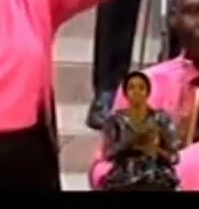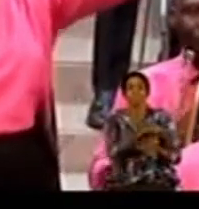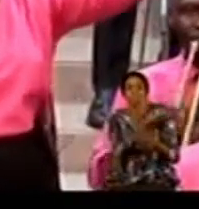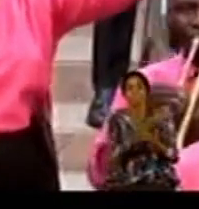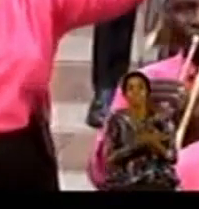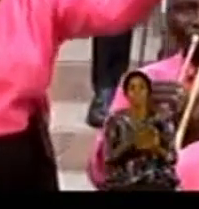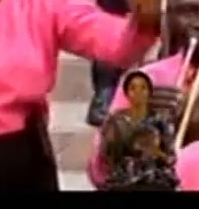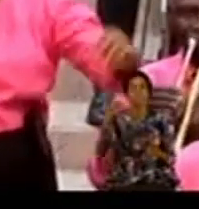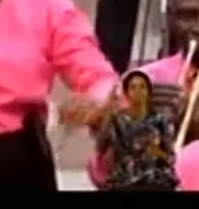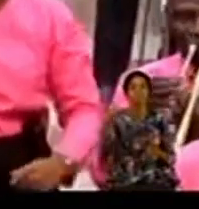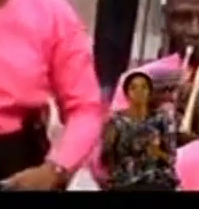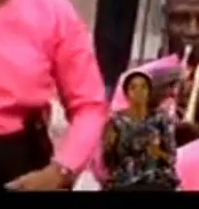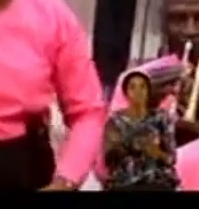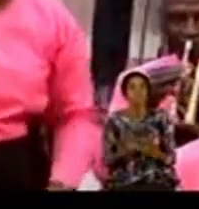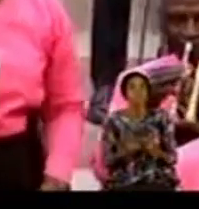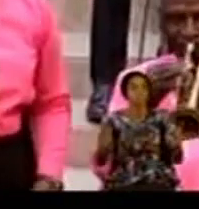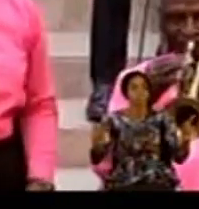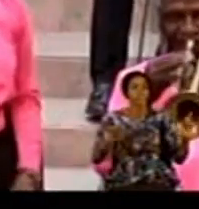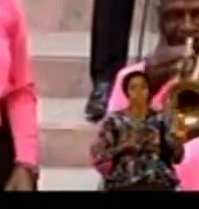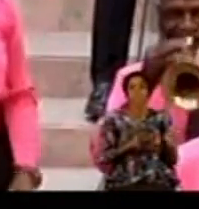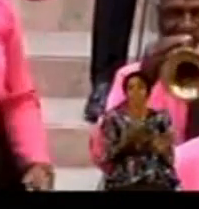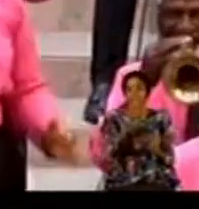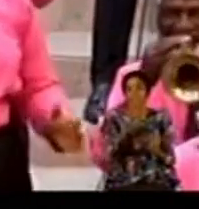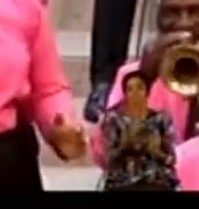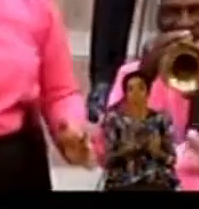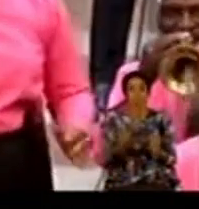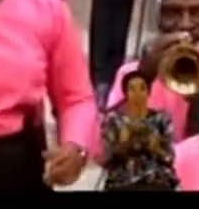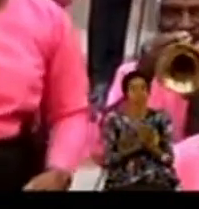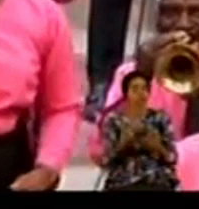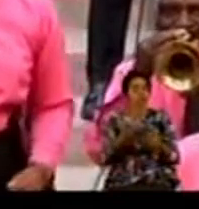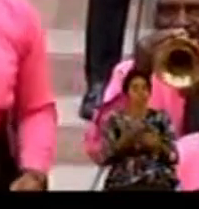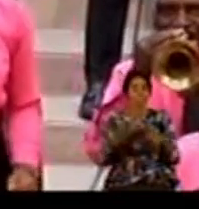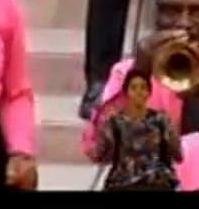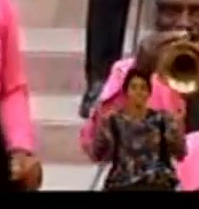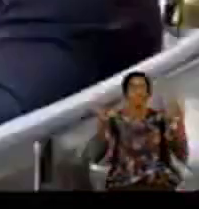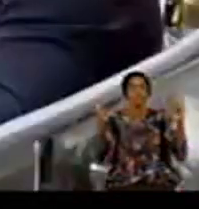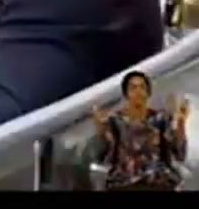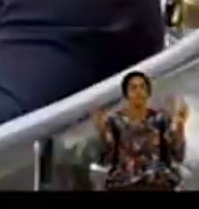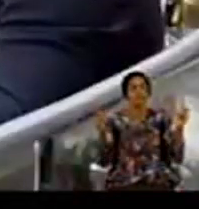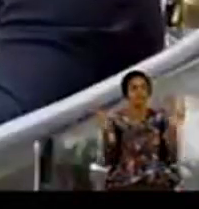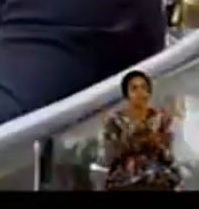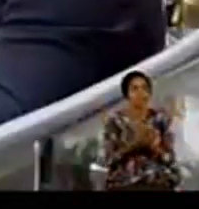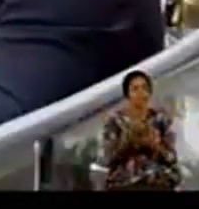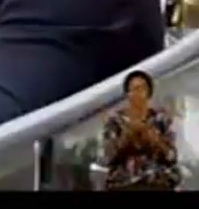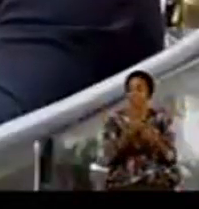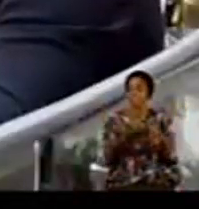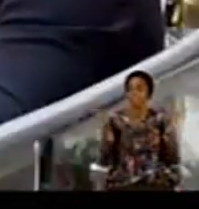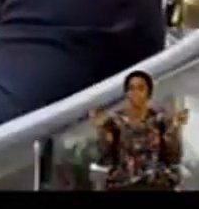Hallelujah.